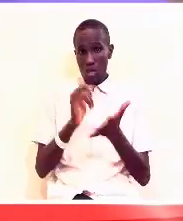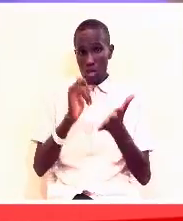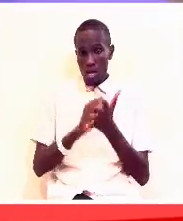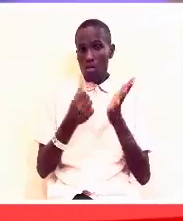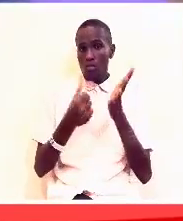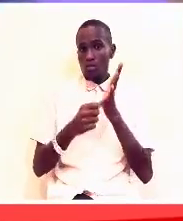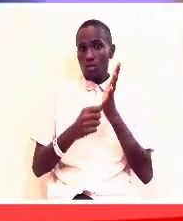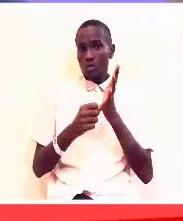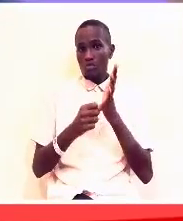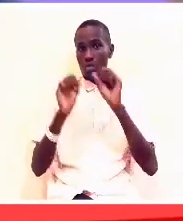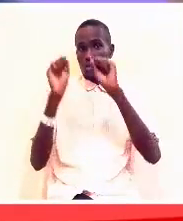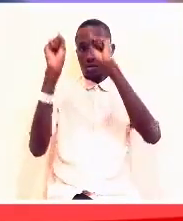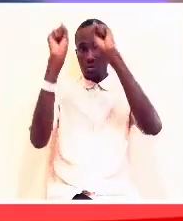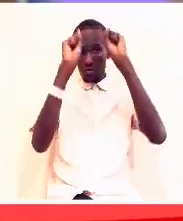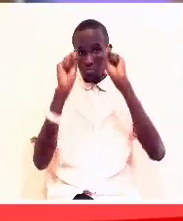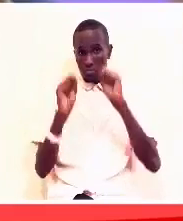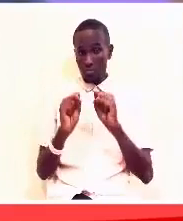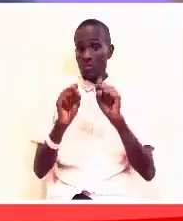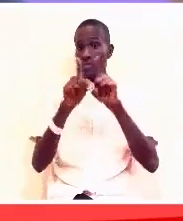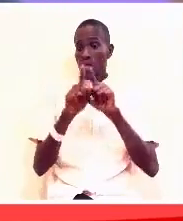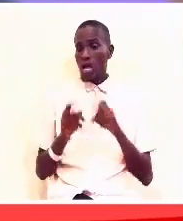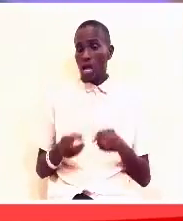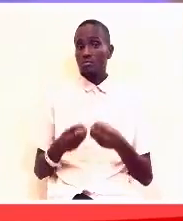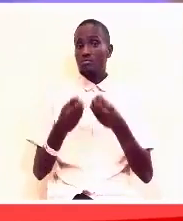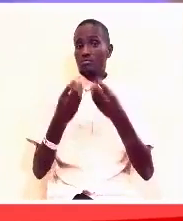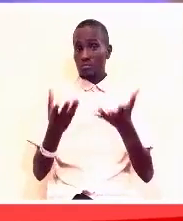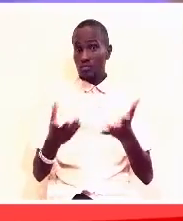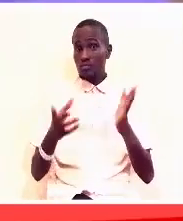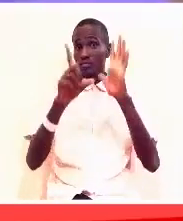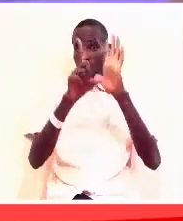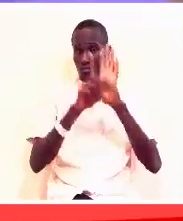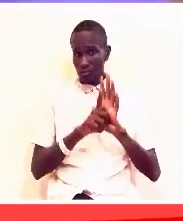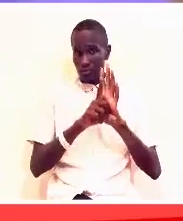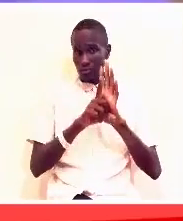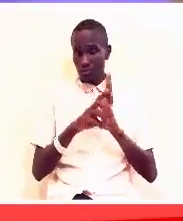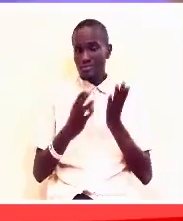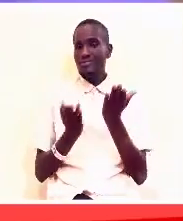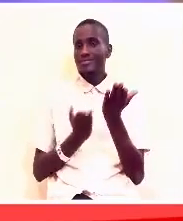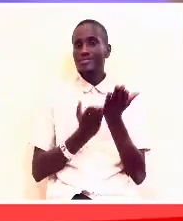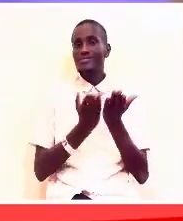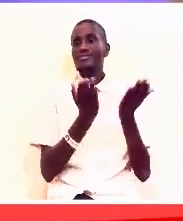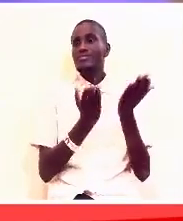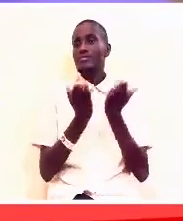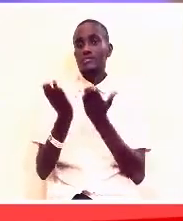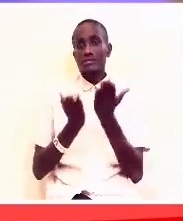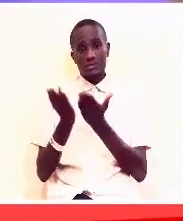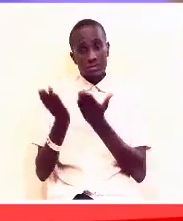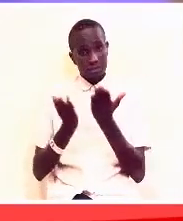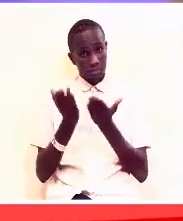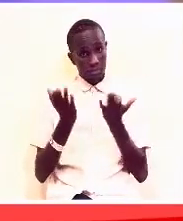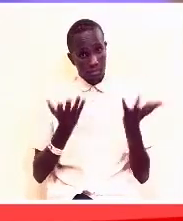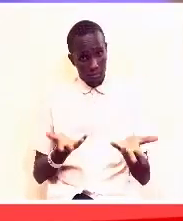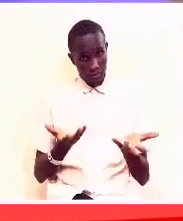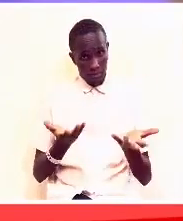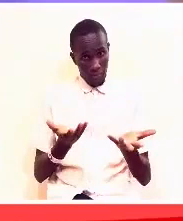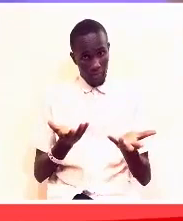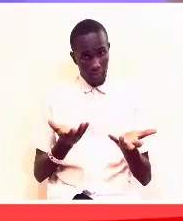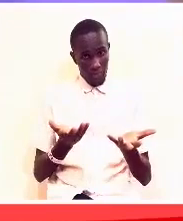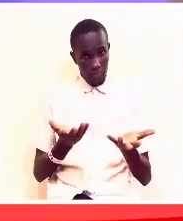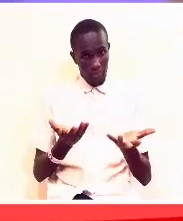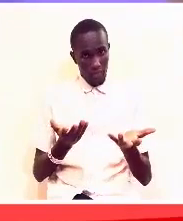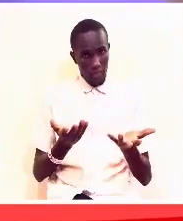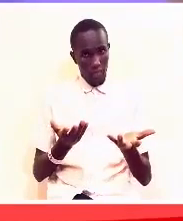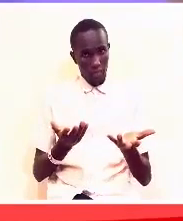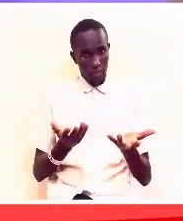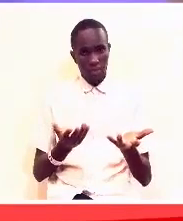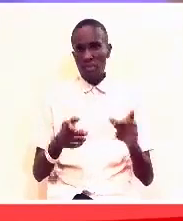And was able to give legal service gratis, pro bono. Because